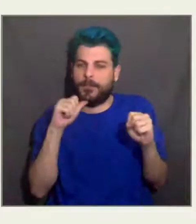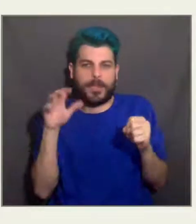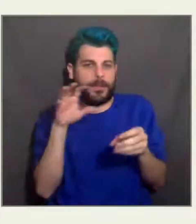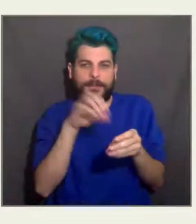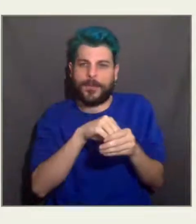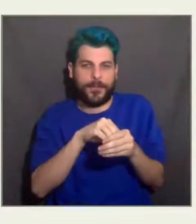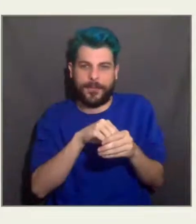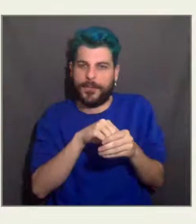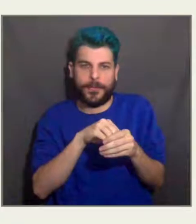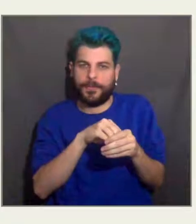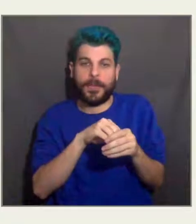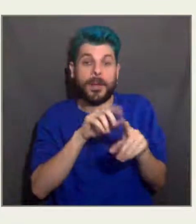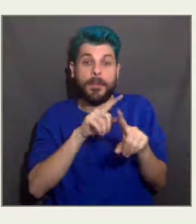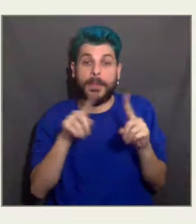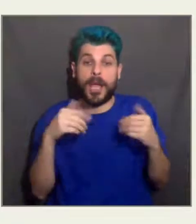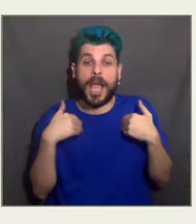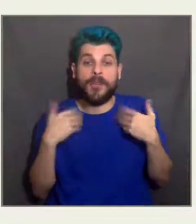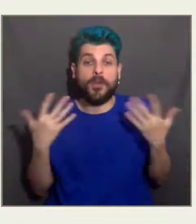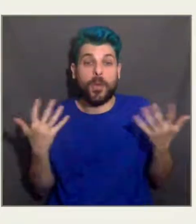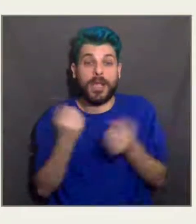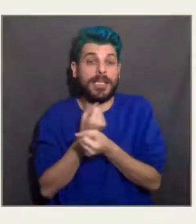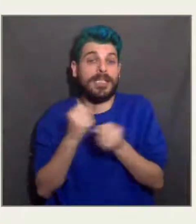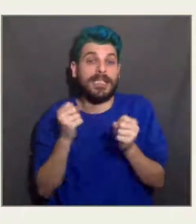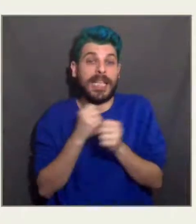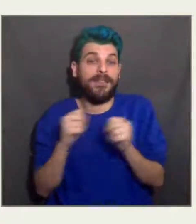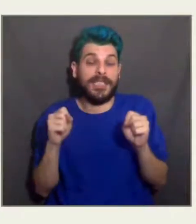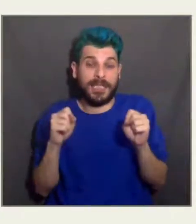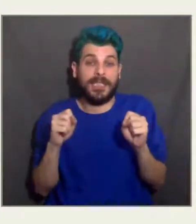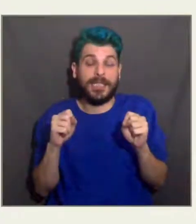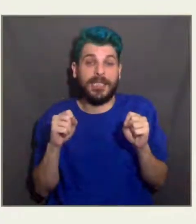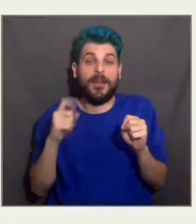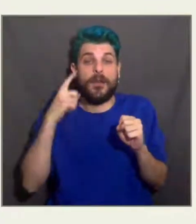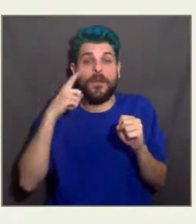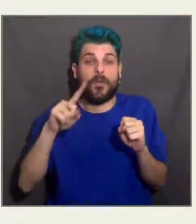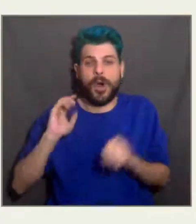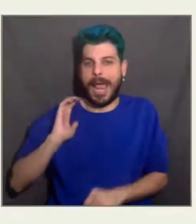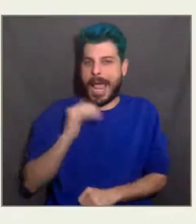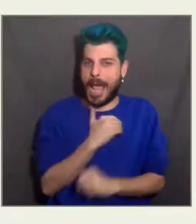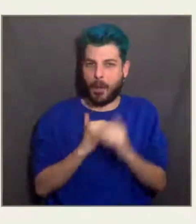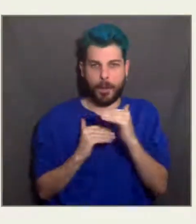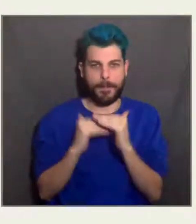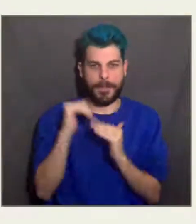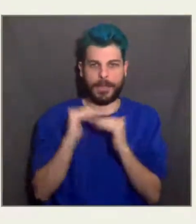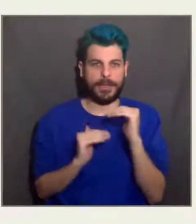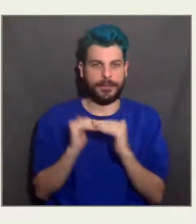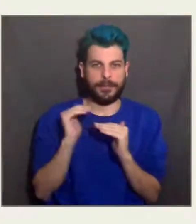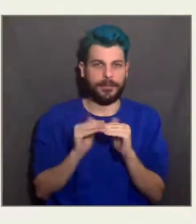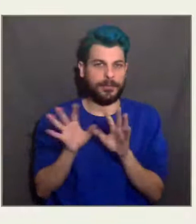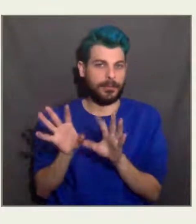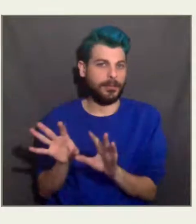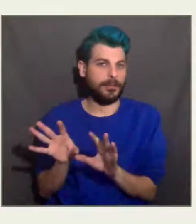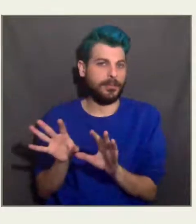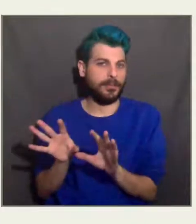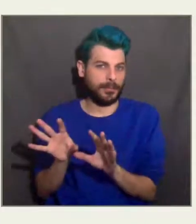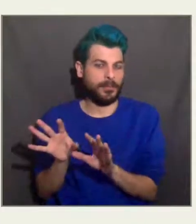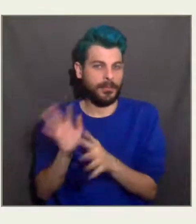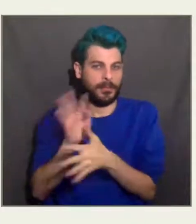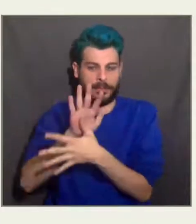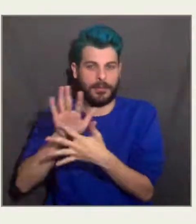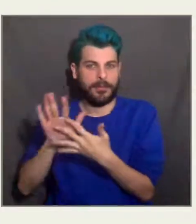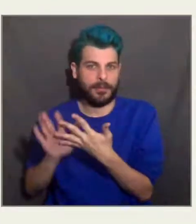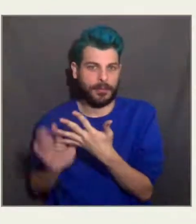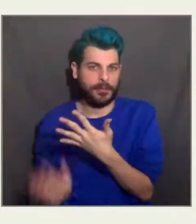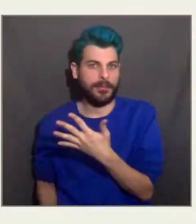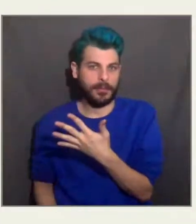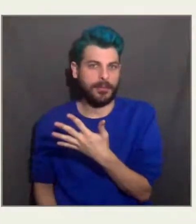do have is safety enforcement over our venues, and we're looking at how we do that to make sure that people are safe and that